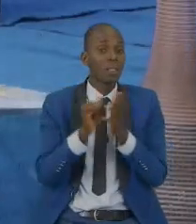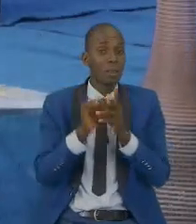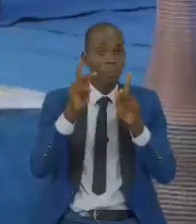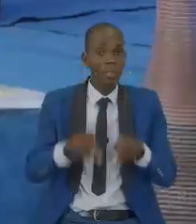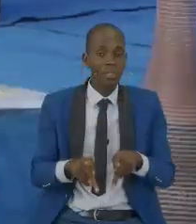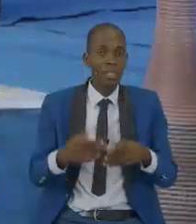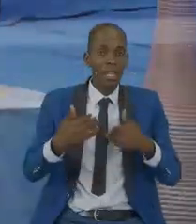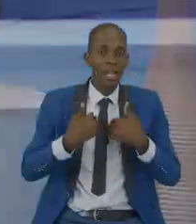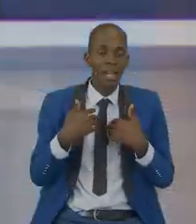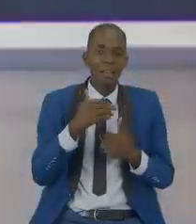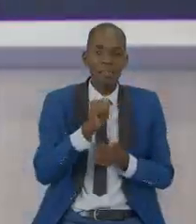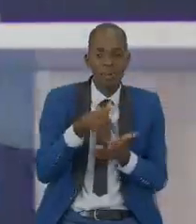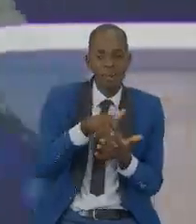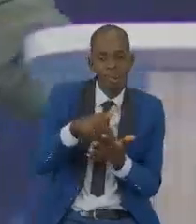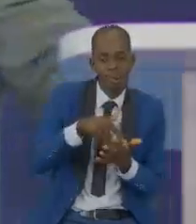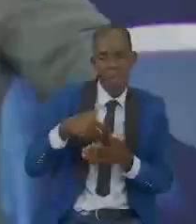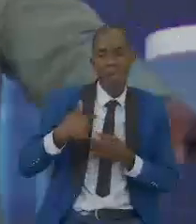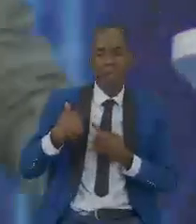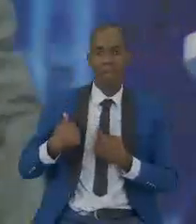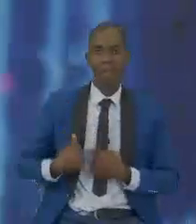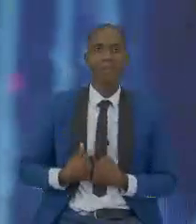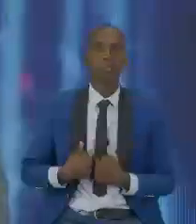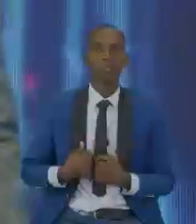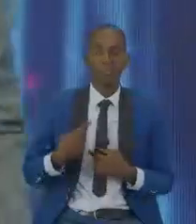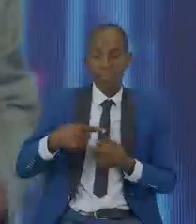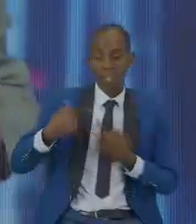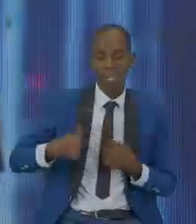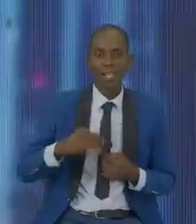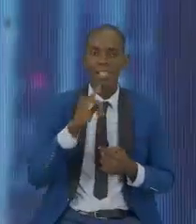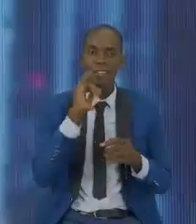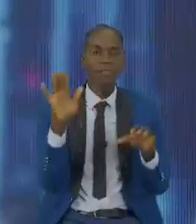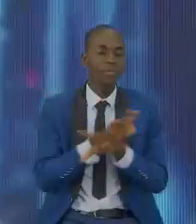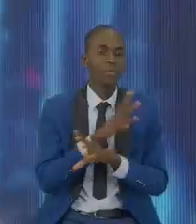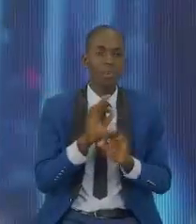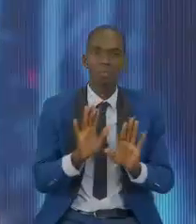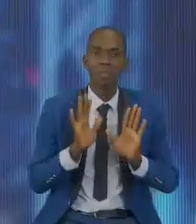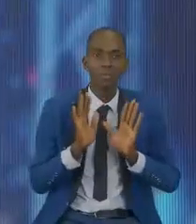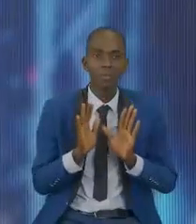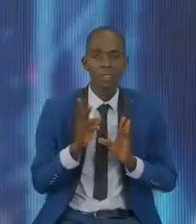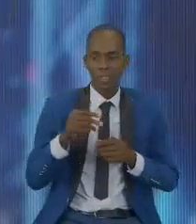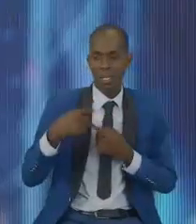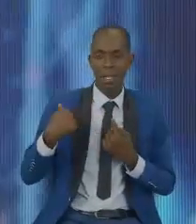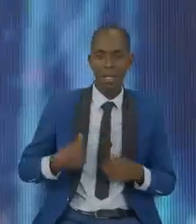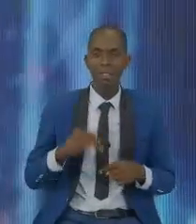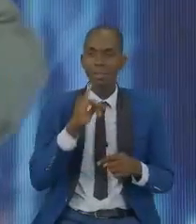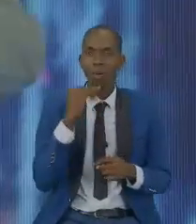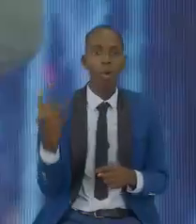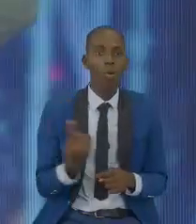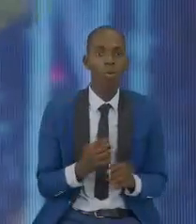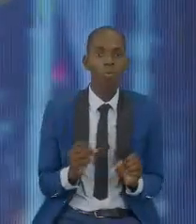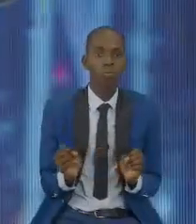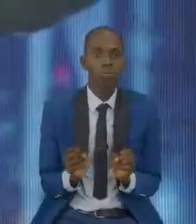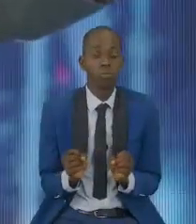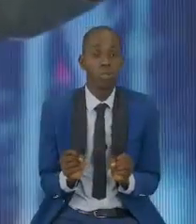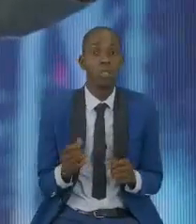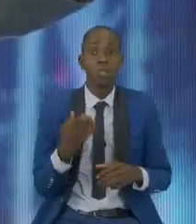is weak, and the heart is fearful, and the heart is trembling. The